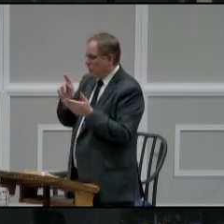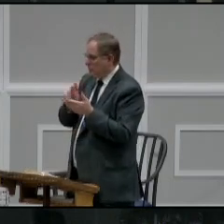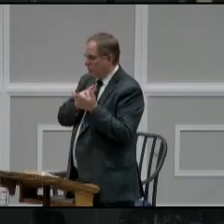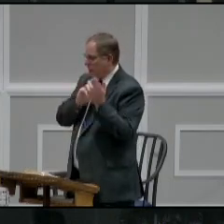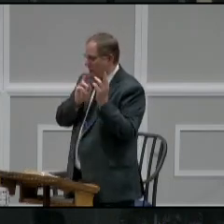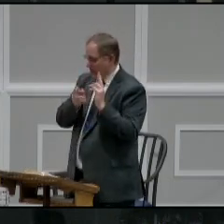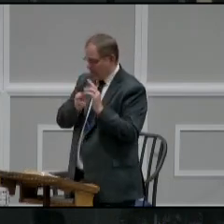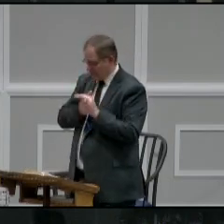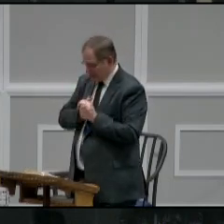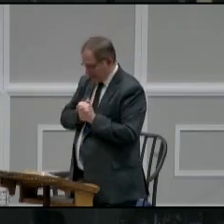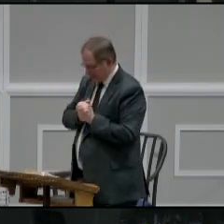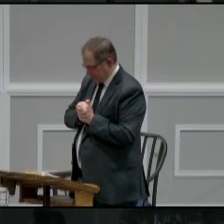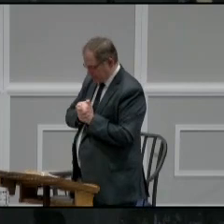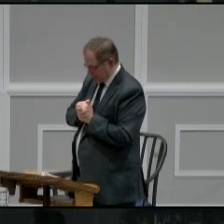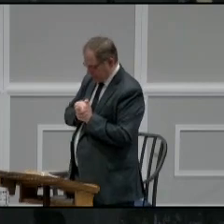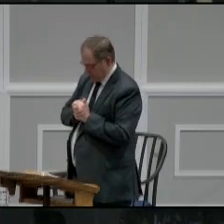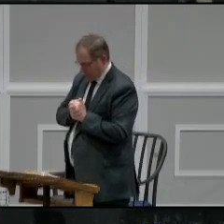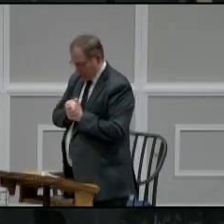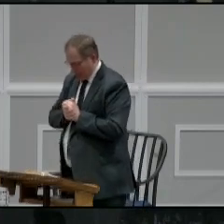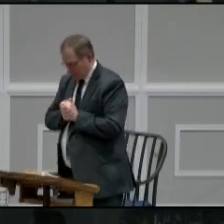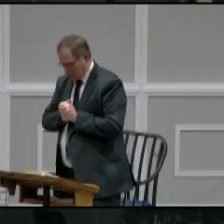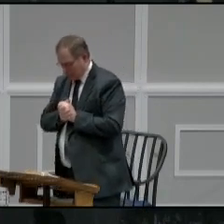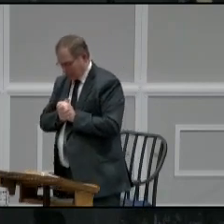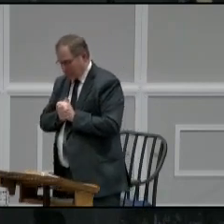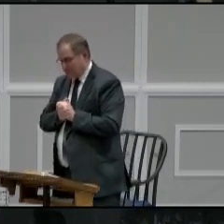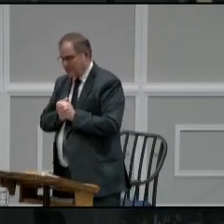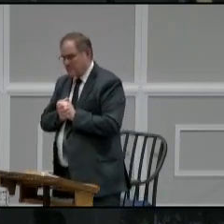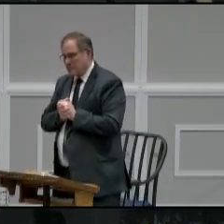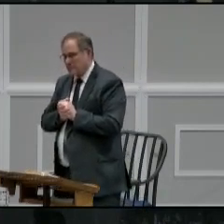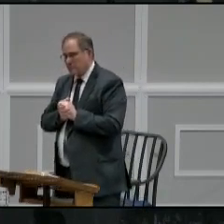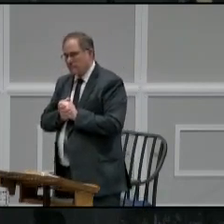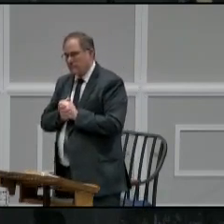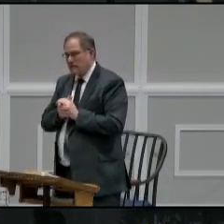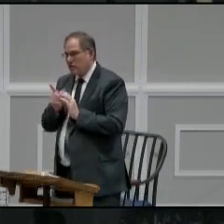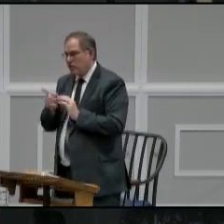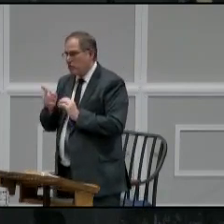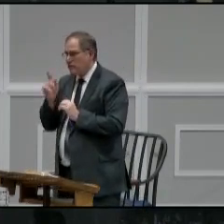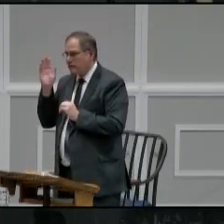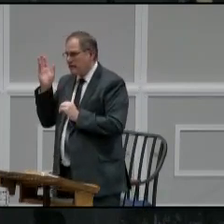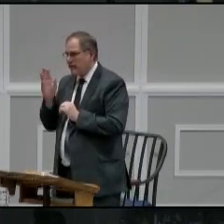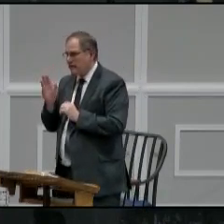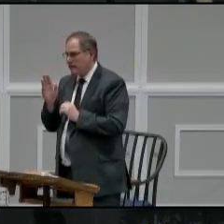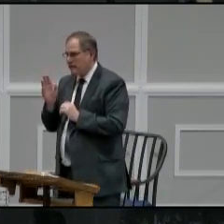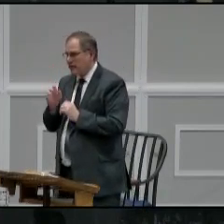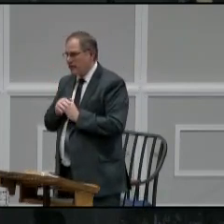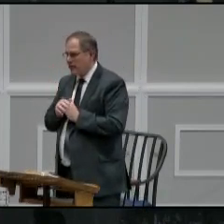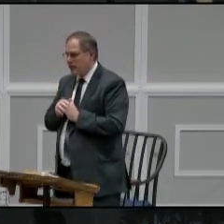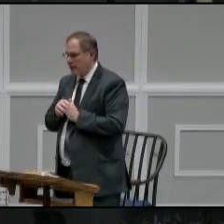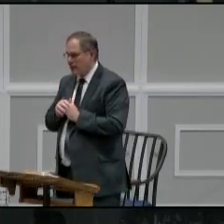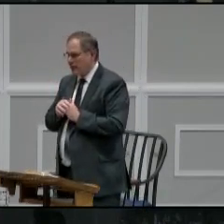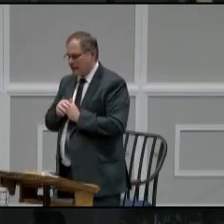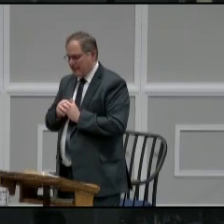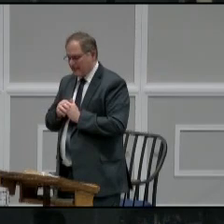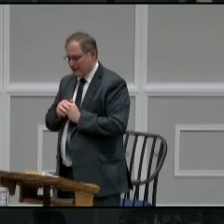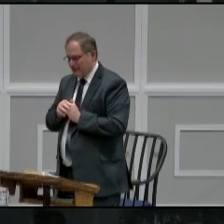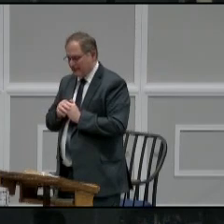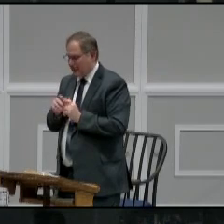come due yet. So maybe I pulled one over on him. Oh no, bill always comes due.